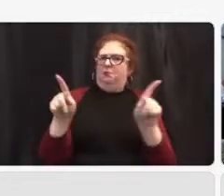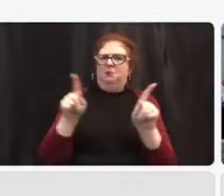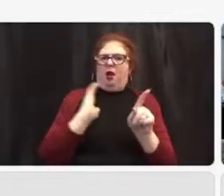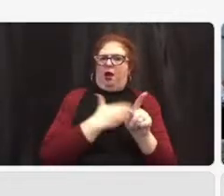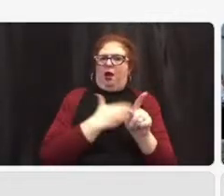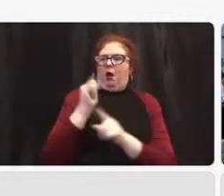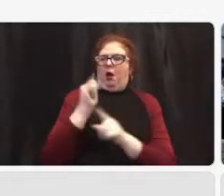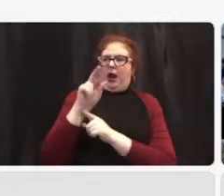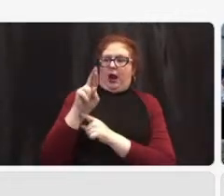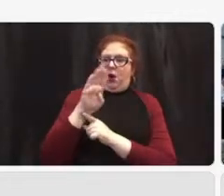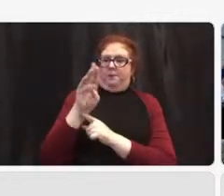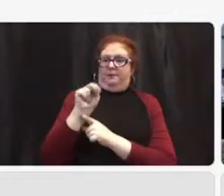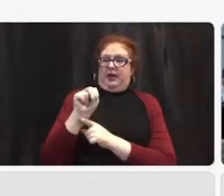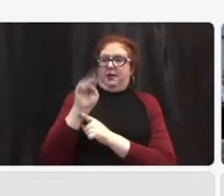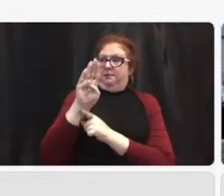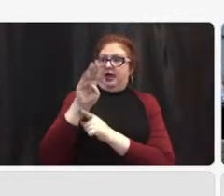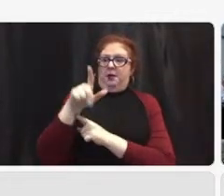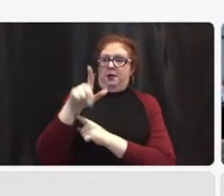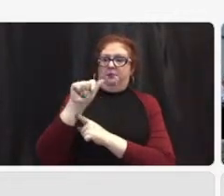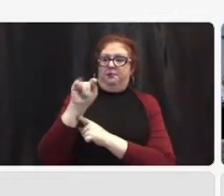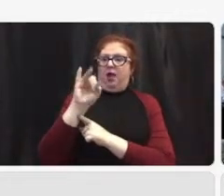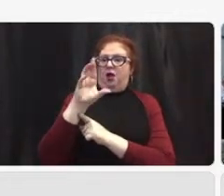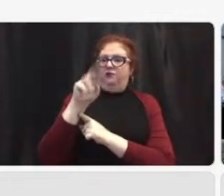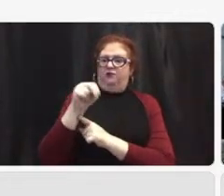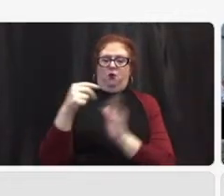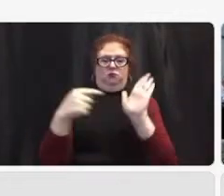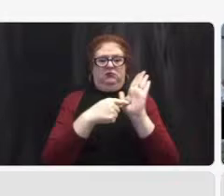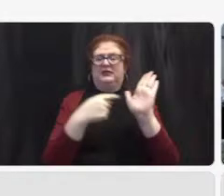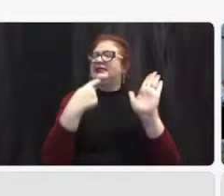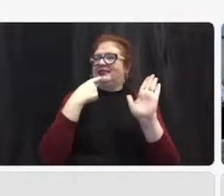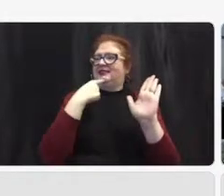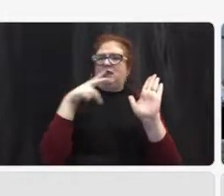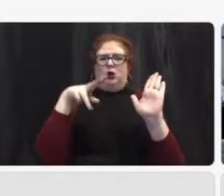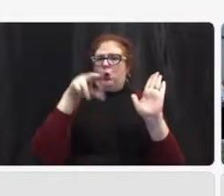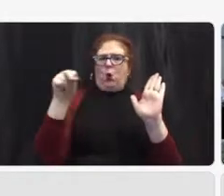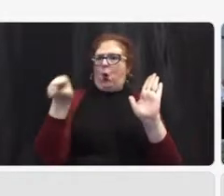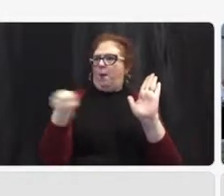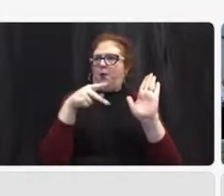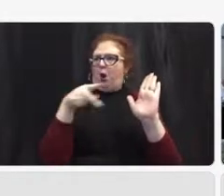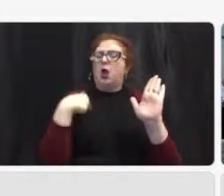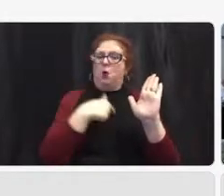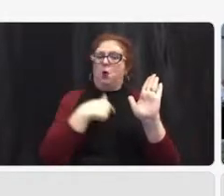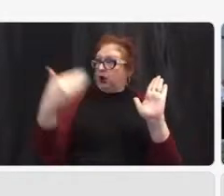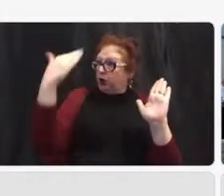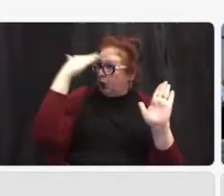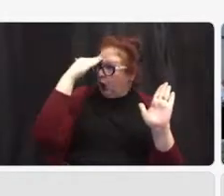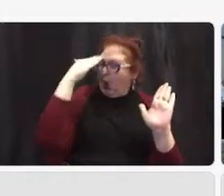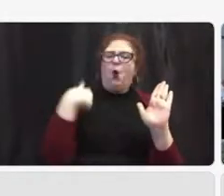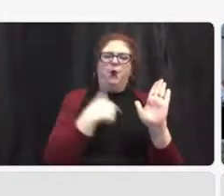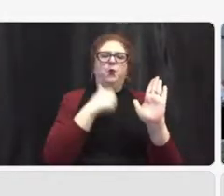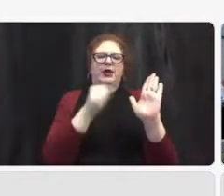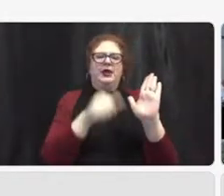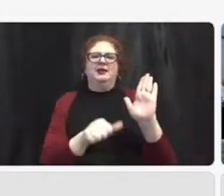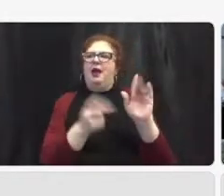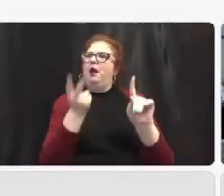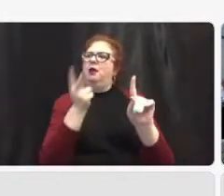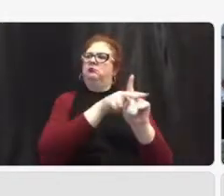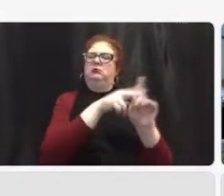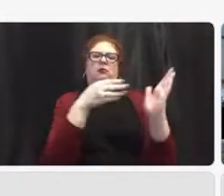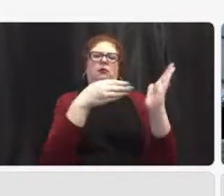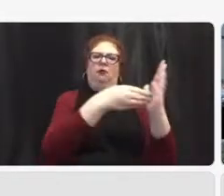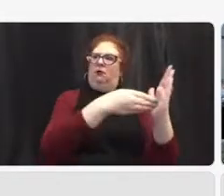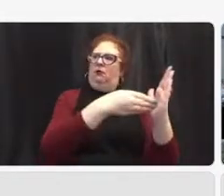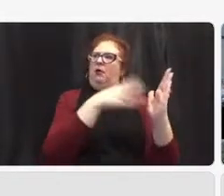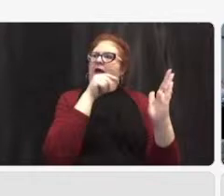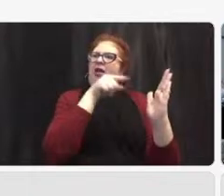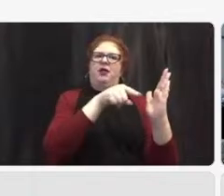Airbnb platform, then we can make a complaint to Airbnb, and that person has penalties against them and potentially inability to